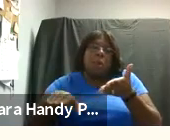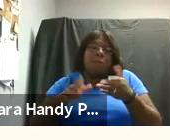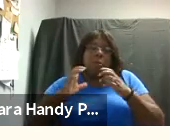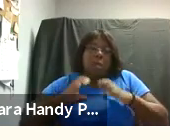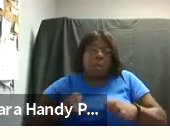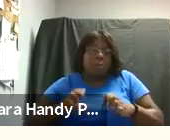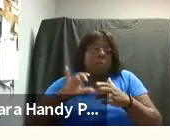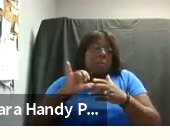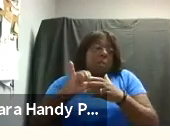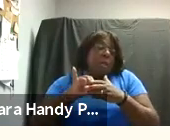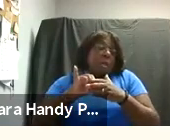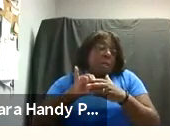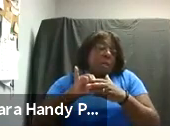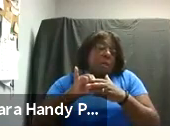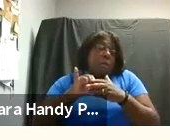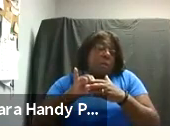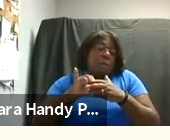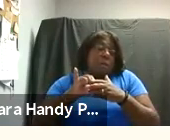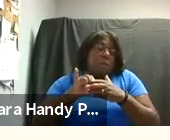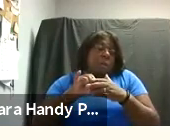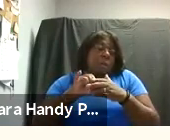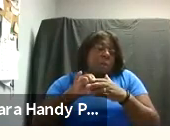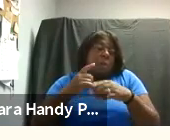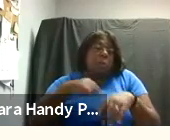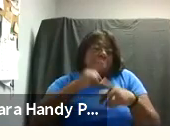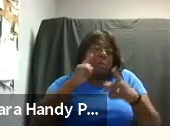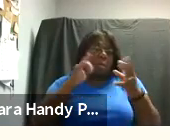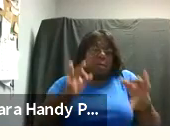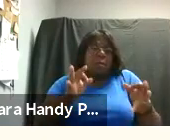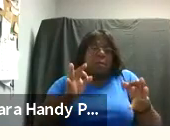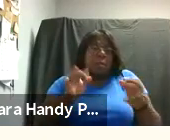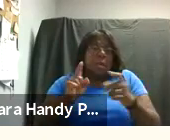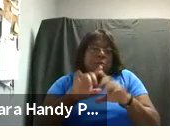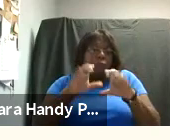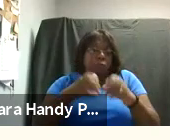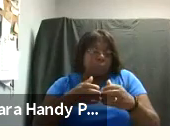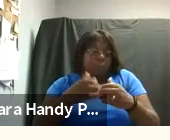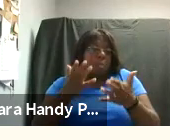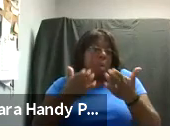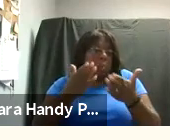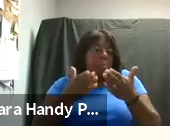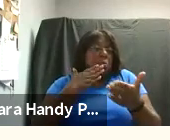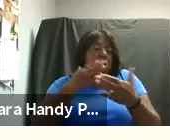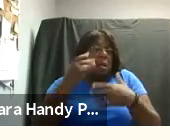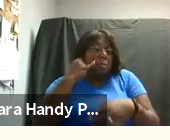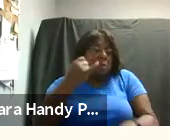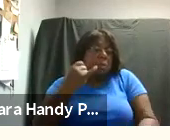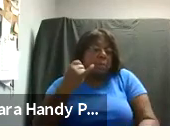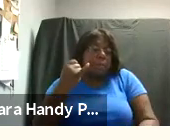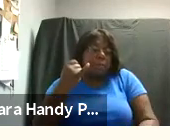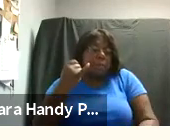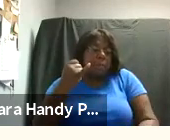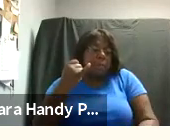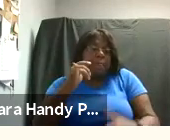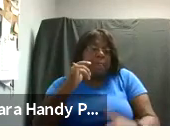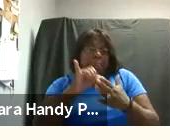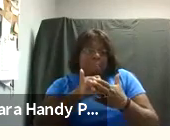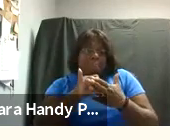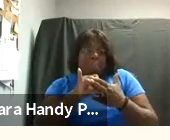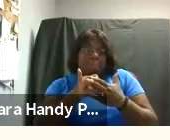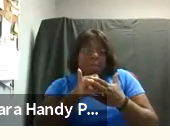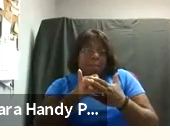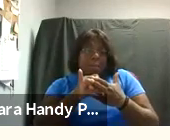follow along. And we decided as a group, and probably wisely so, that that approach may